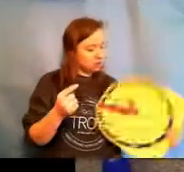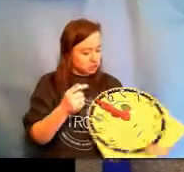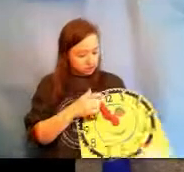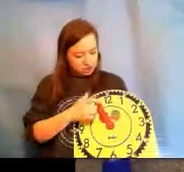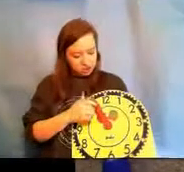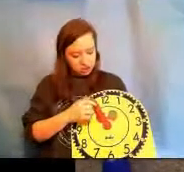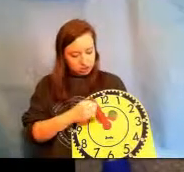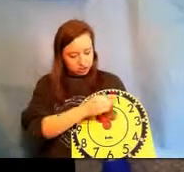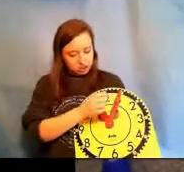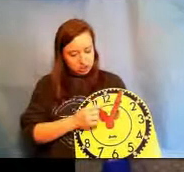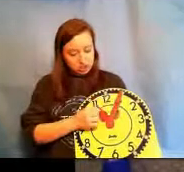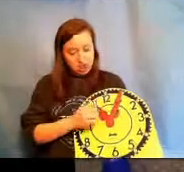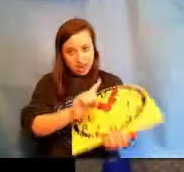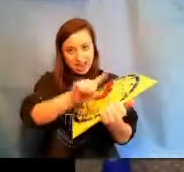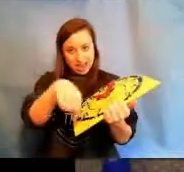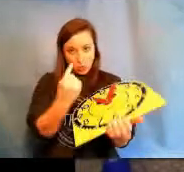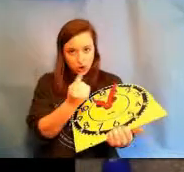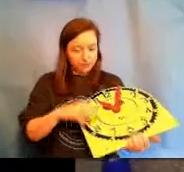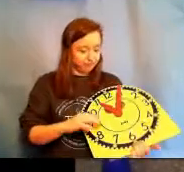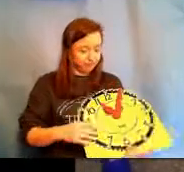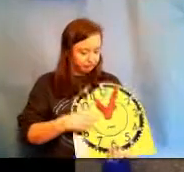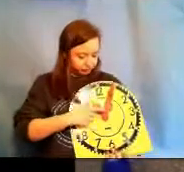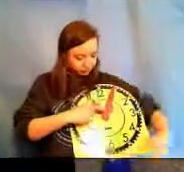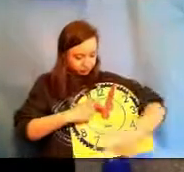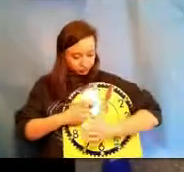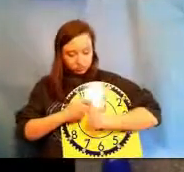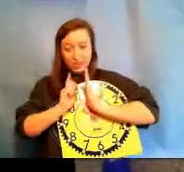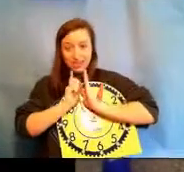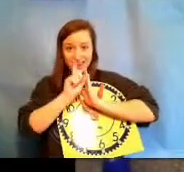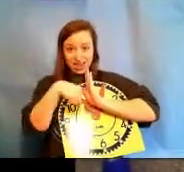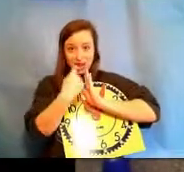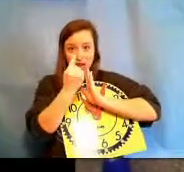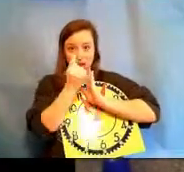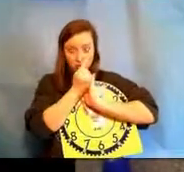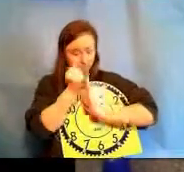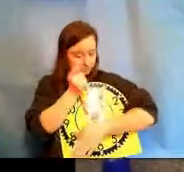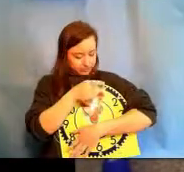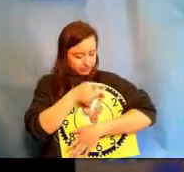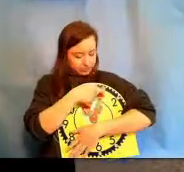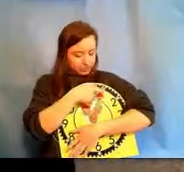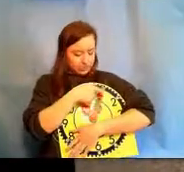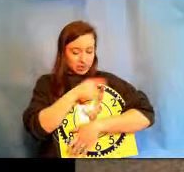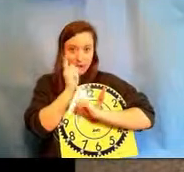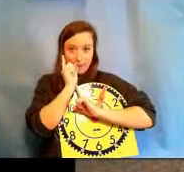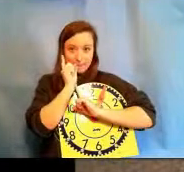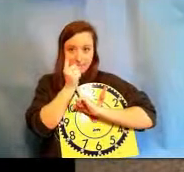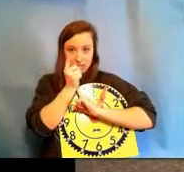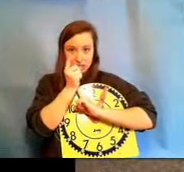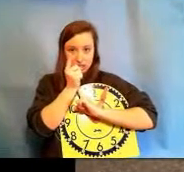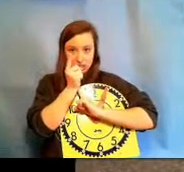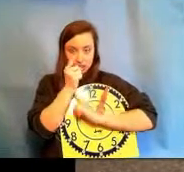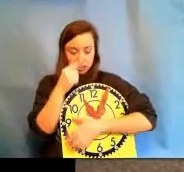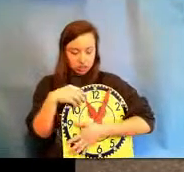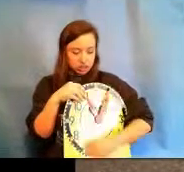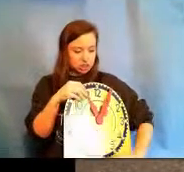hand is short. So I'm going to write hour in red to remember that our hour hand is short. And I'm going to write